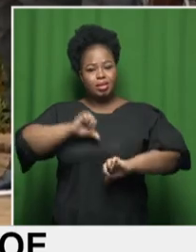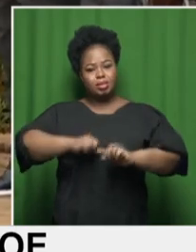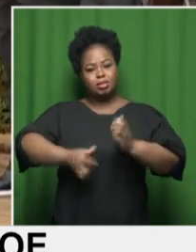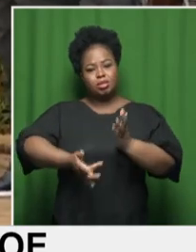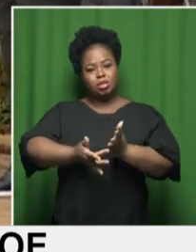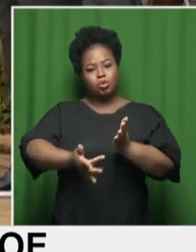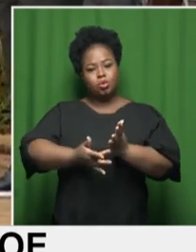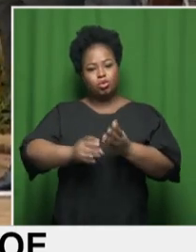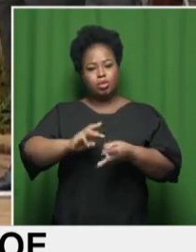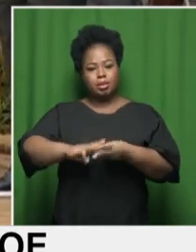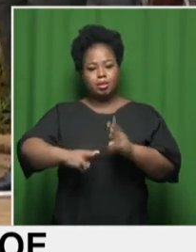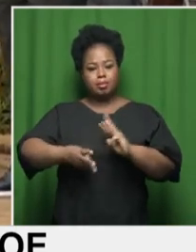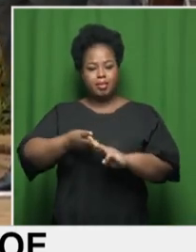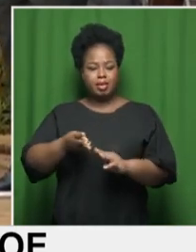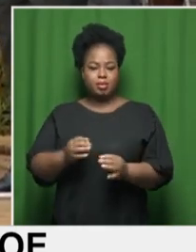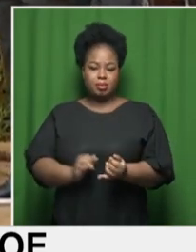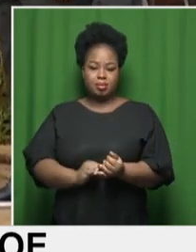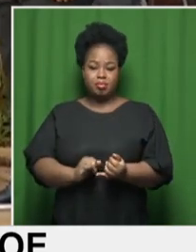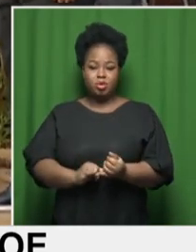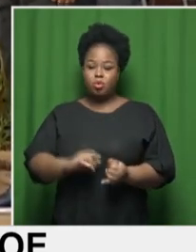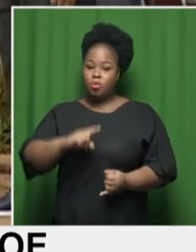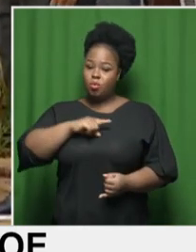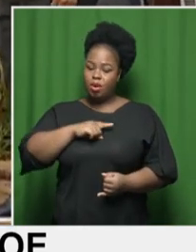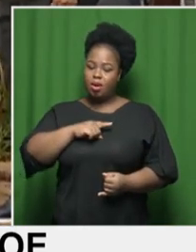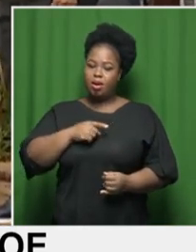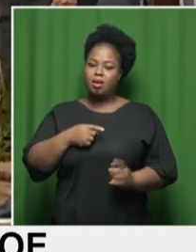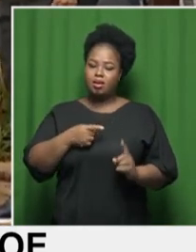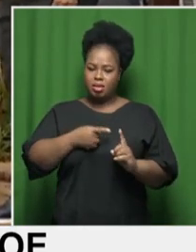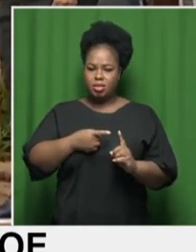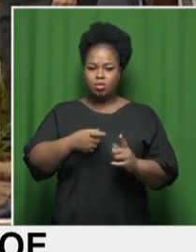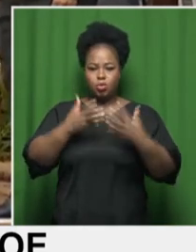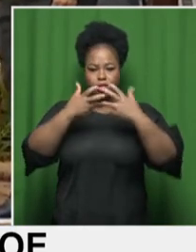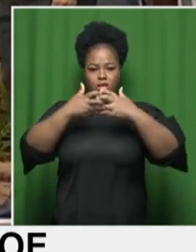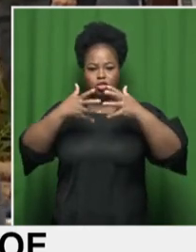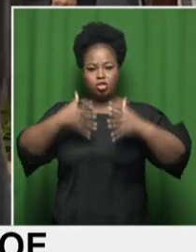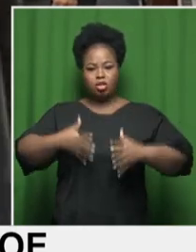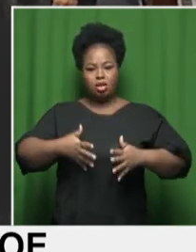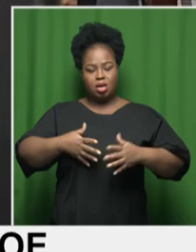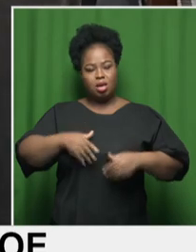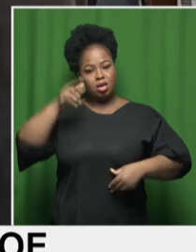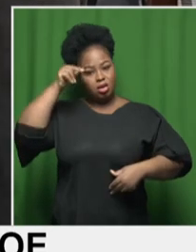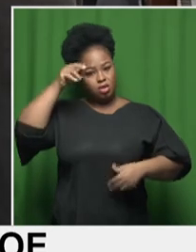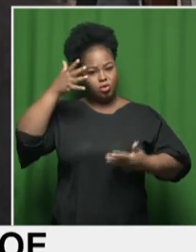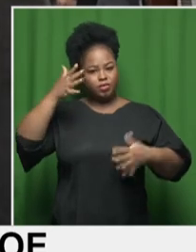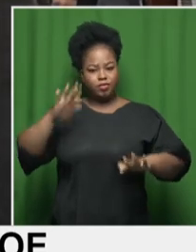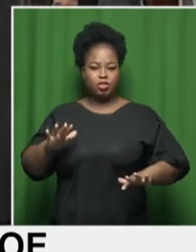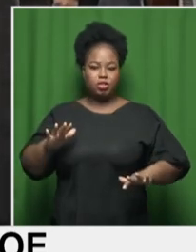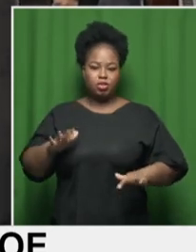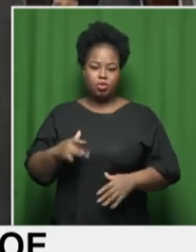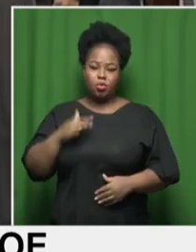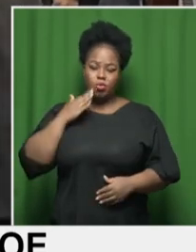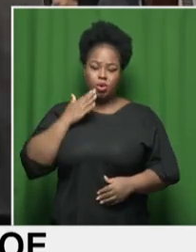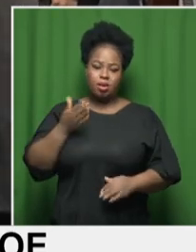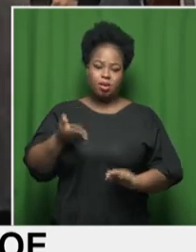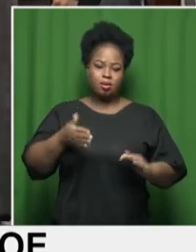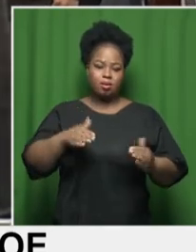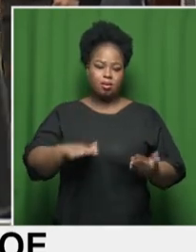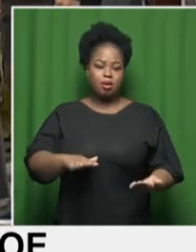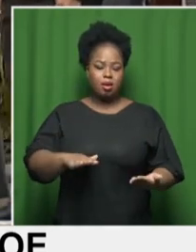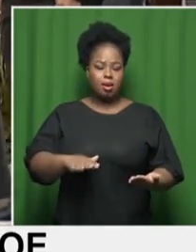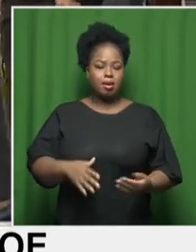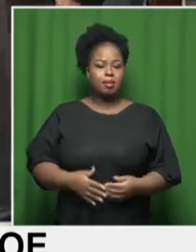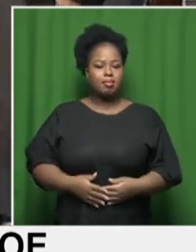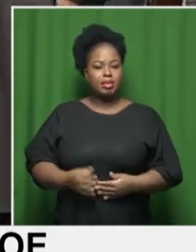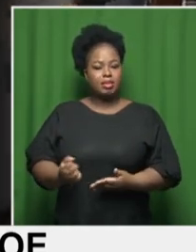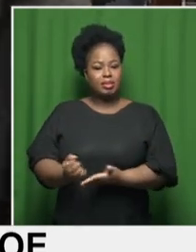maths subjects, because he was actually an engineer graduate, and at the time of his passing he was